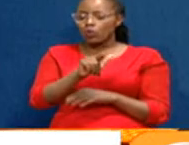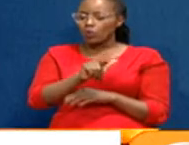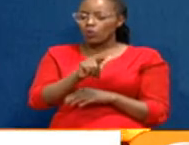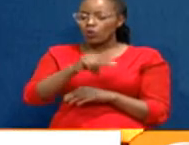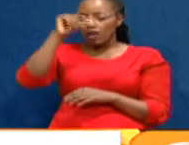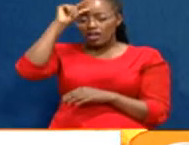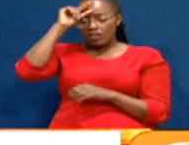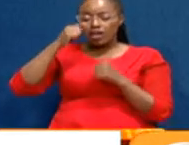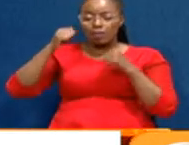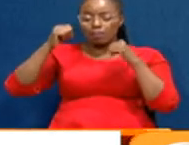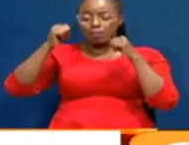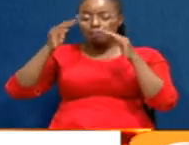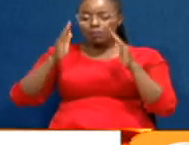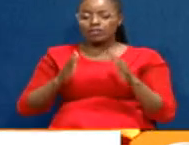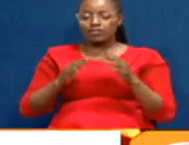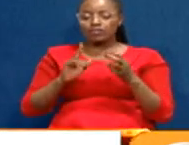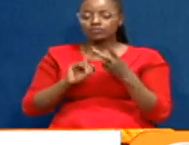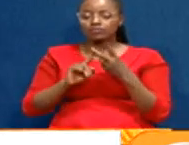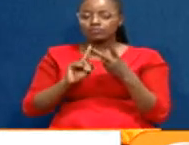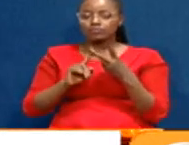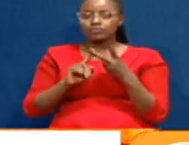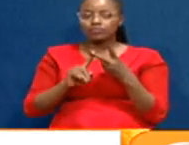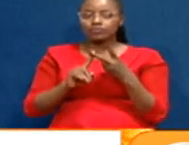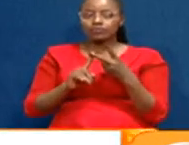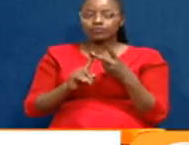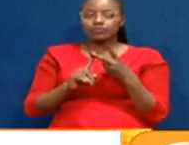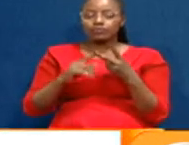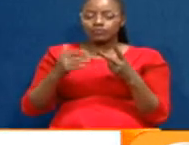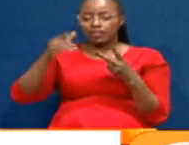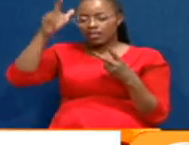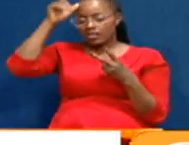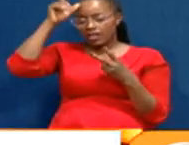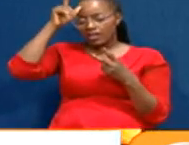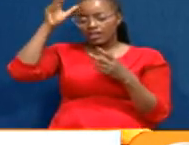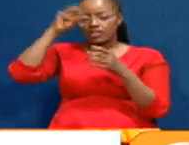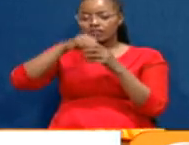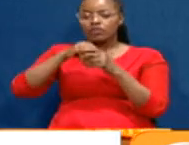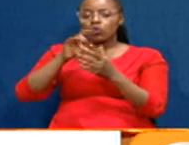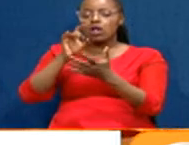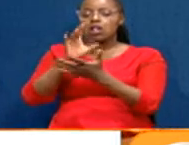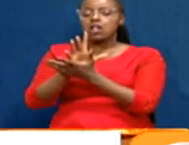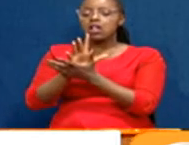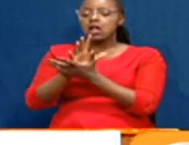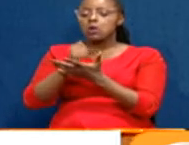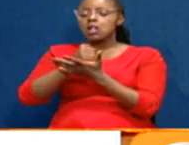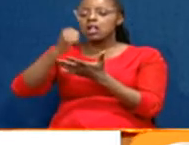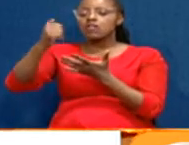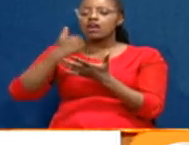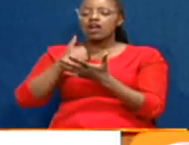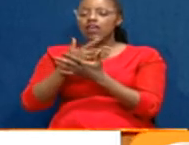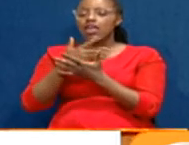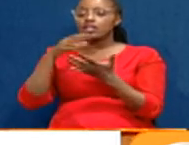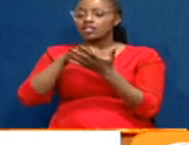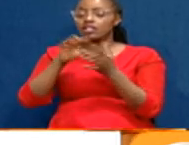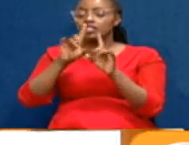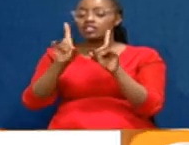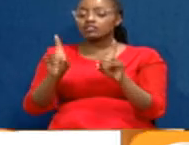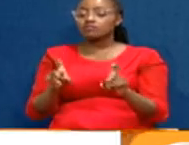And then another question for the Turkish investor who was deported. Was any charges brought against